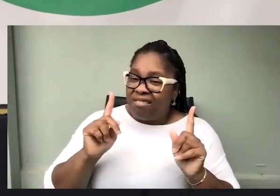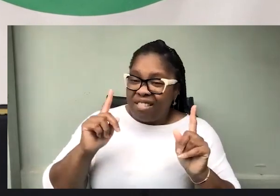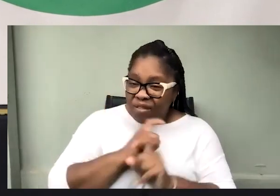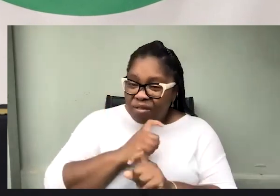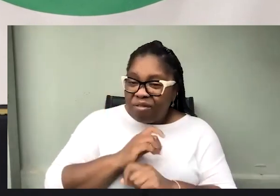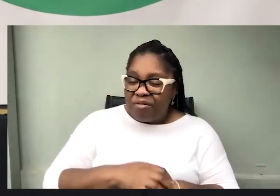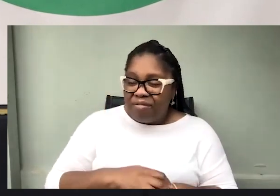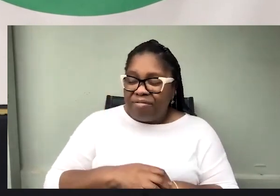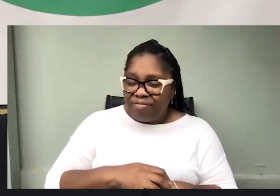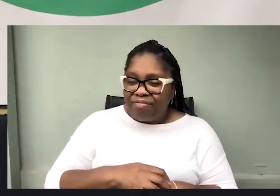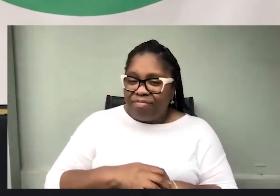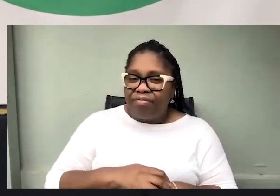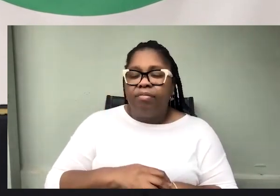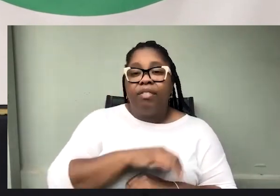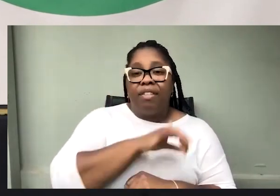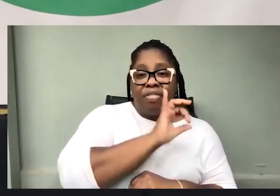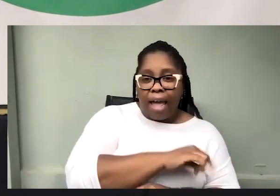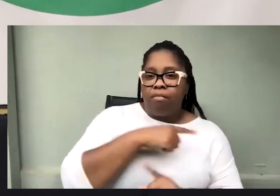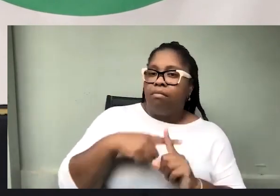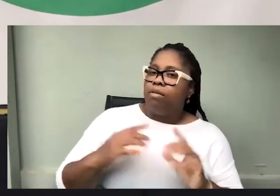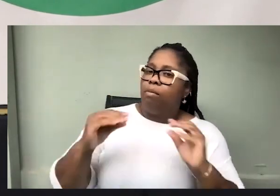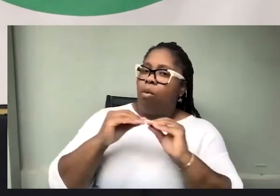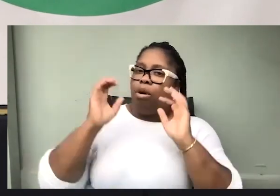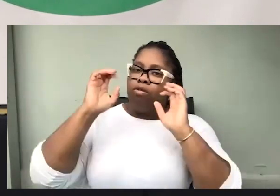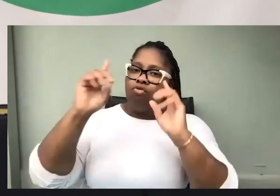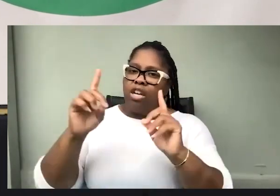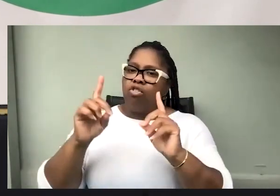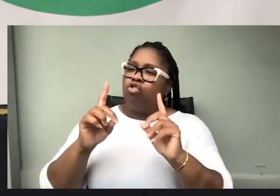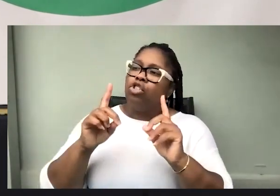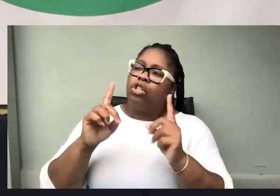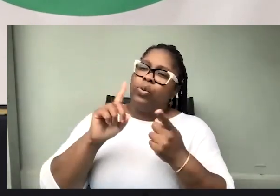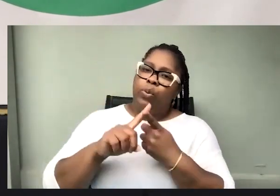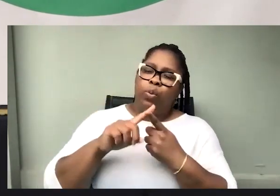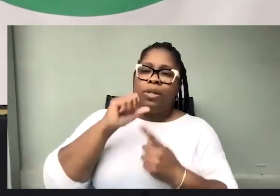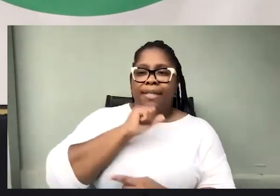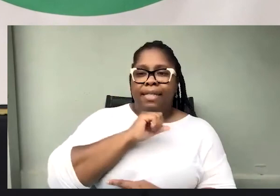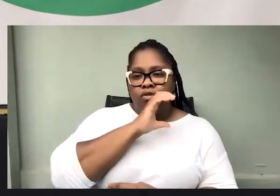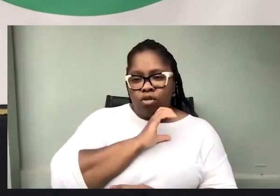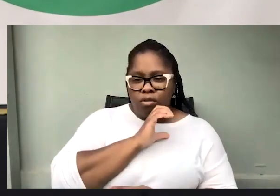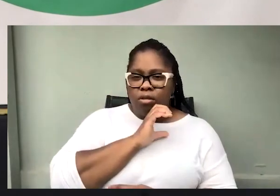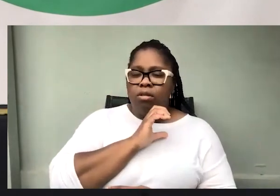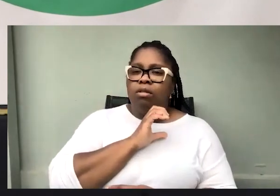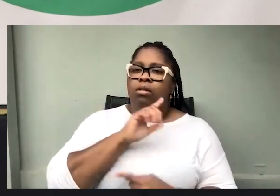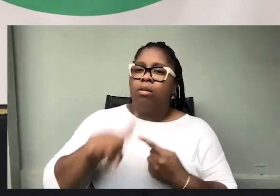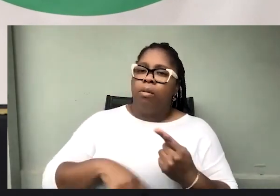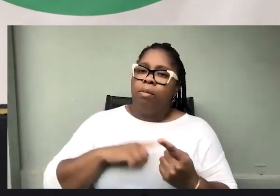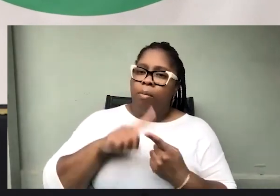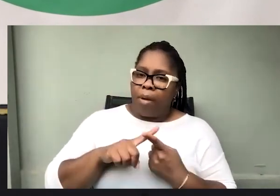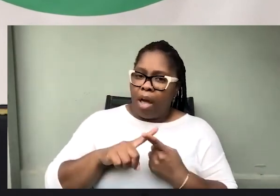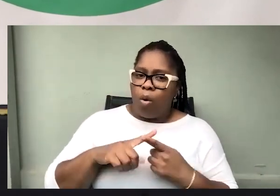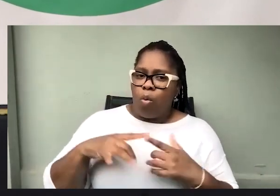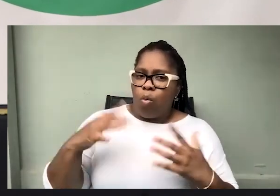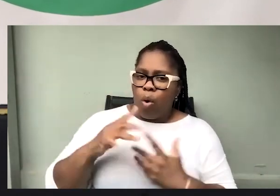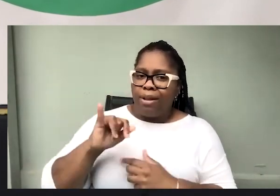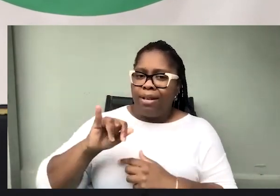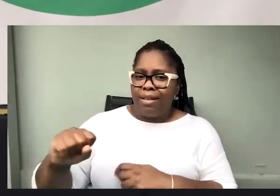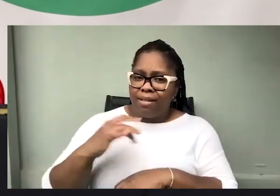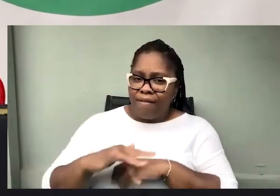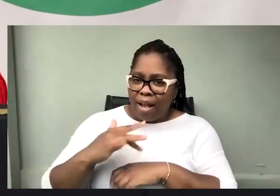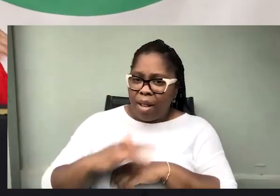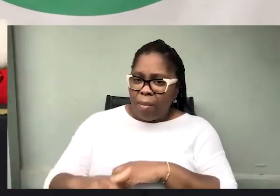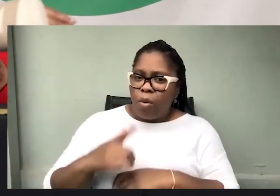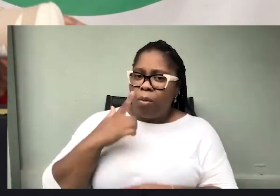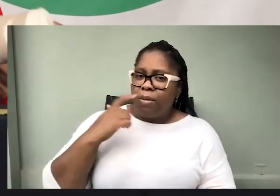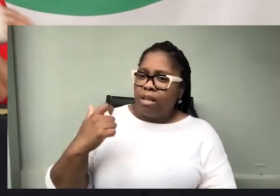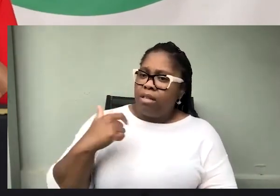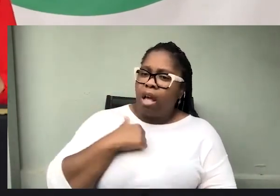coupled with more education directly to seniors about what is available out there,